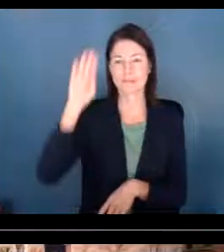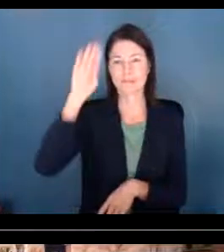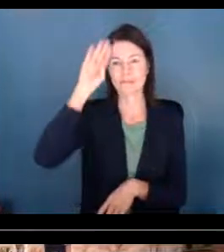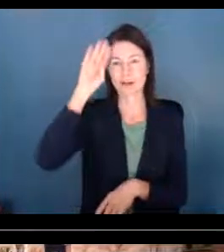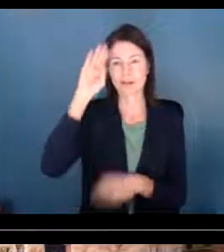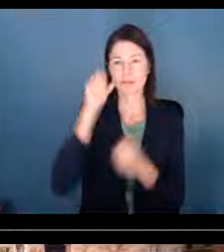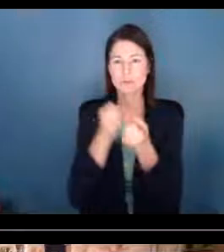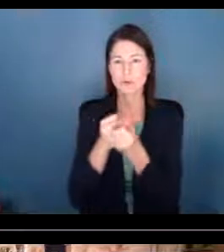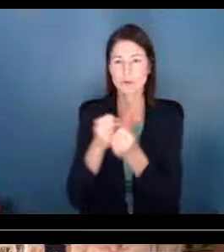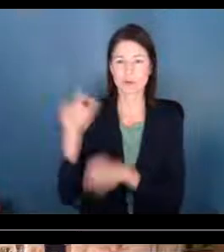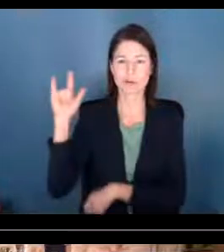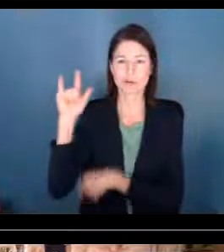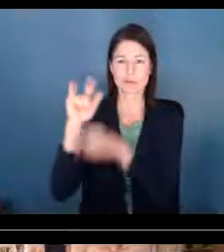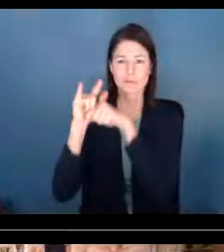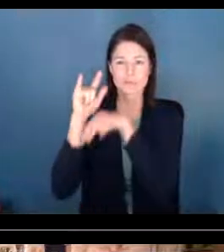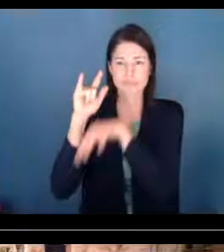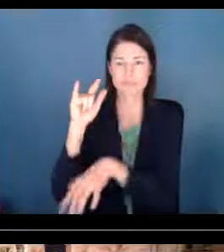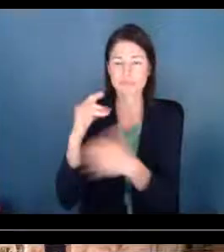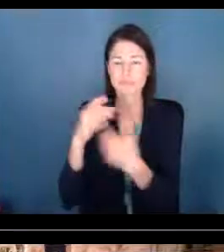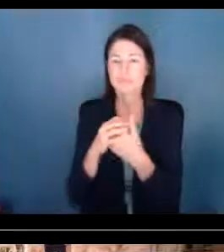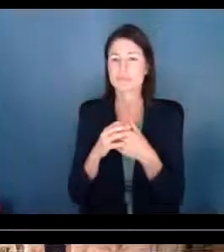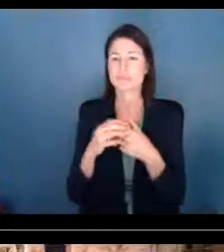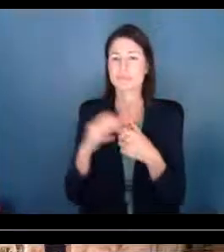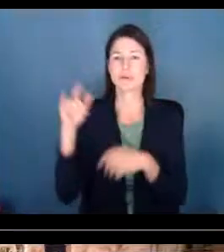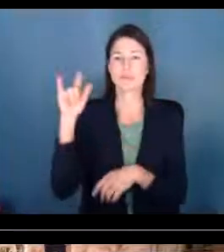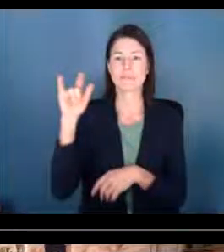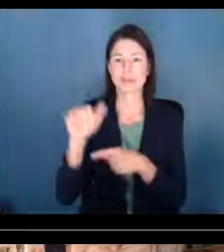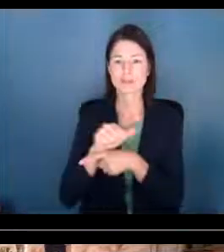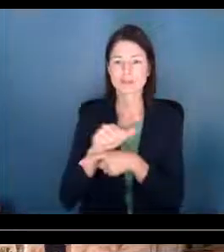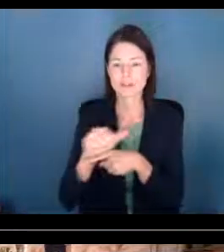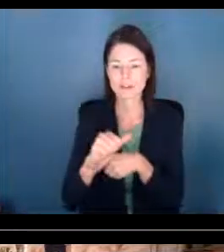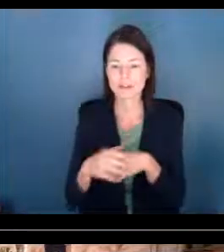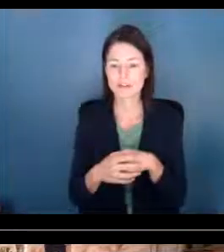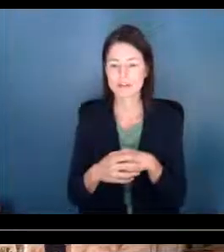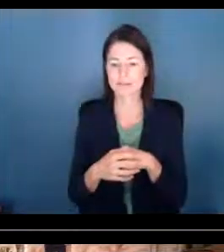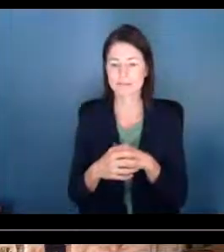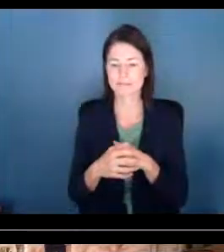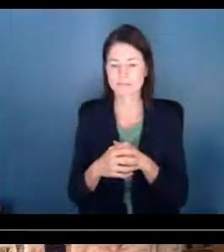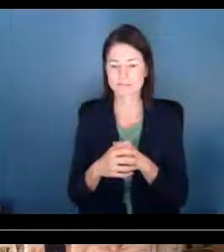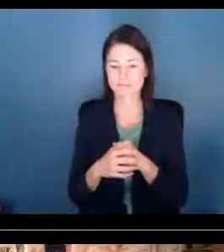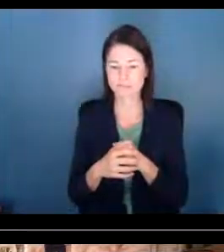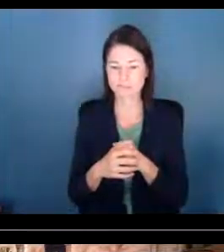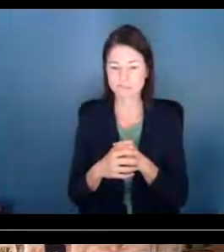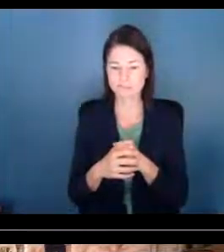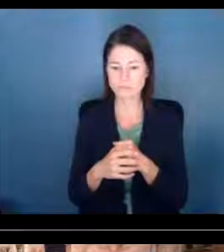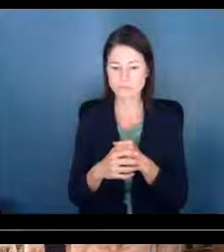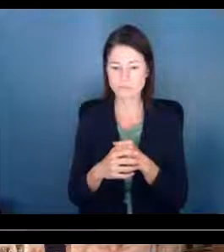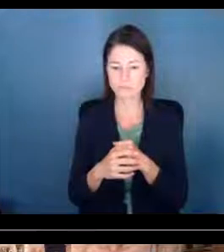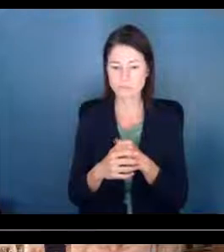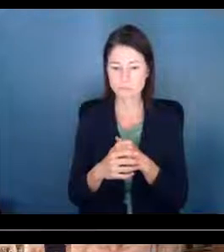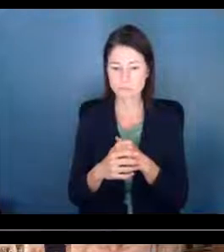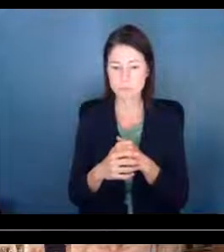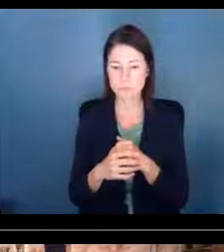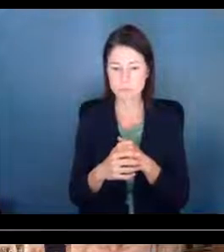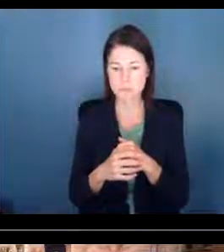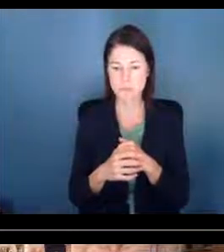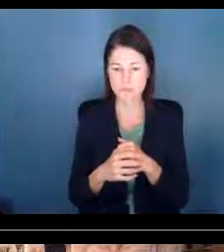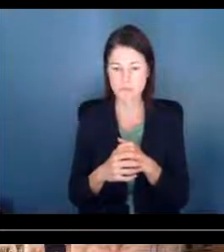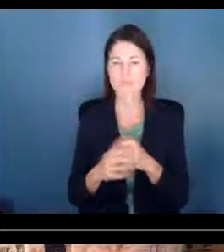medical flights, and flight training, as well as advanced air mobility, where we're seeing some of the smaller